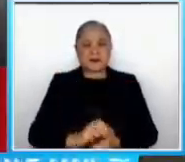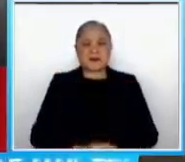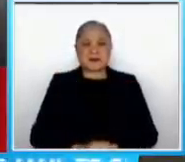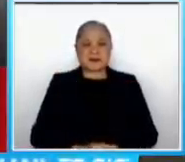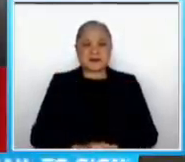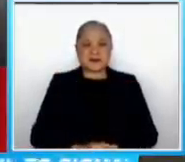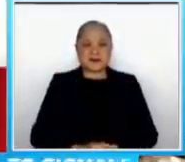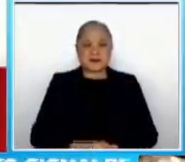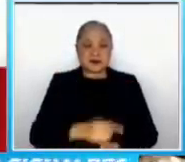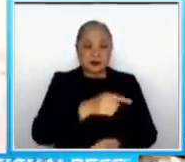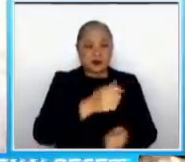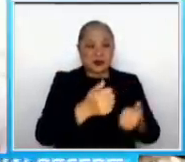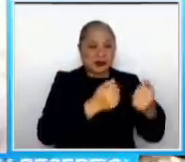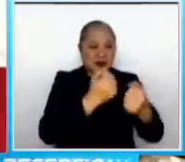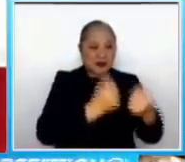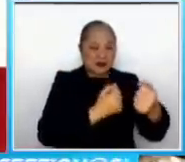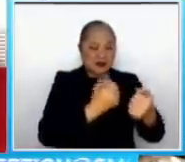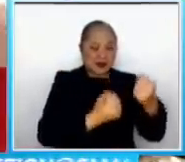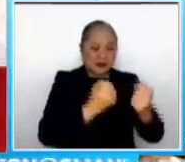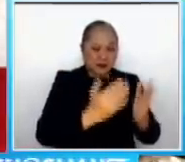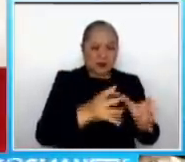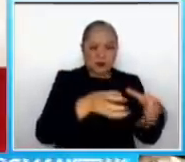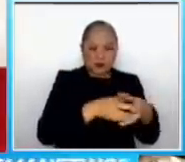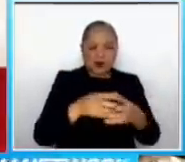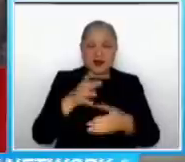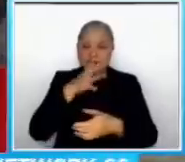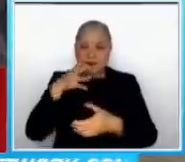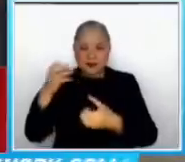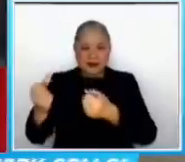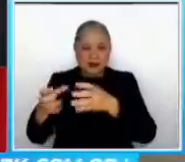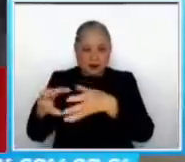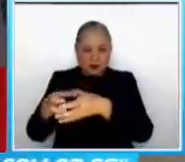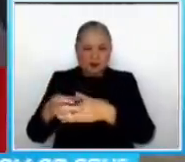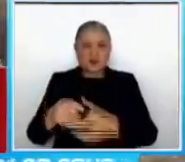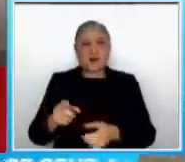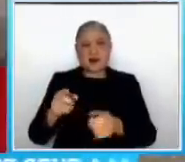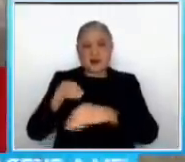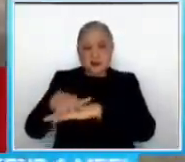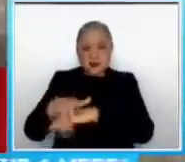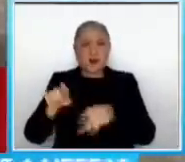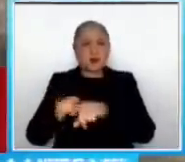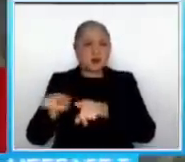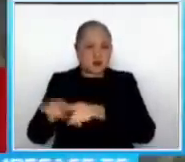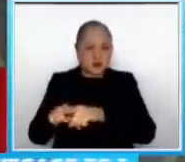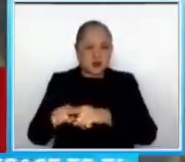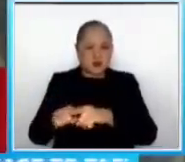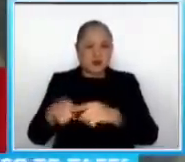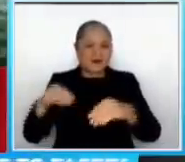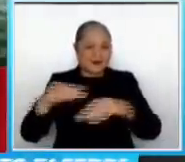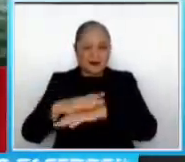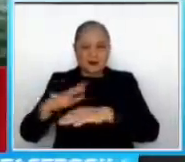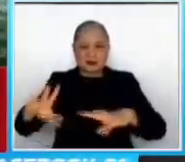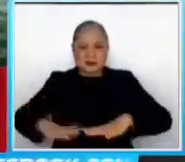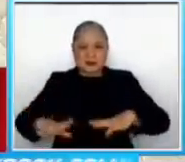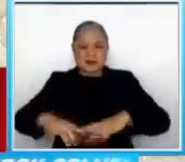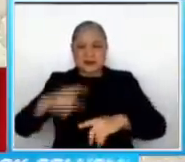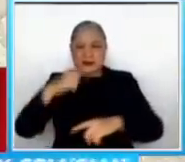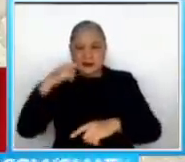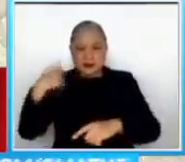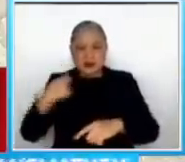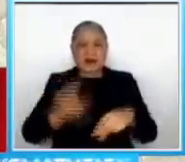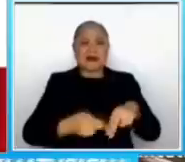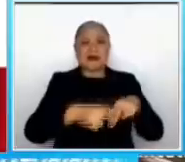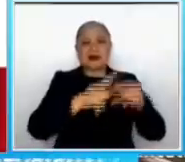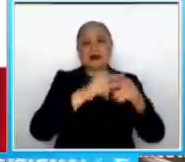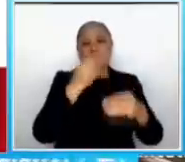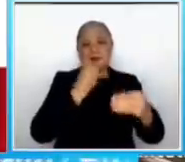-sector ang apektado Sabi ni Finansekretary Carlos Dominguez Kakambal ding epekto ng gulo sa Ukraine ang pagtaas ng presyo ng pagkait